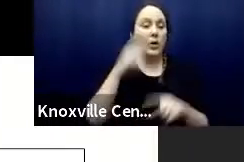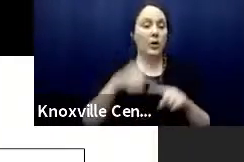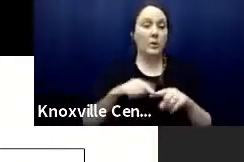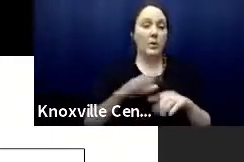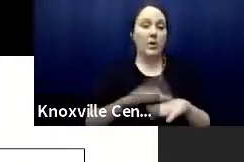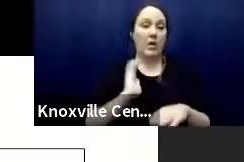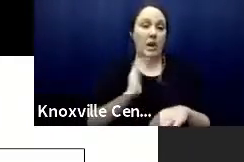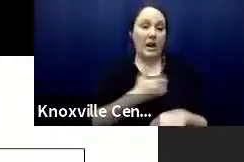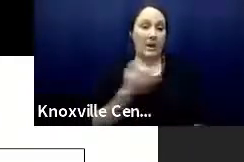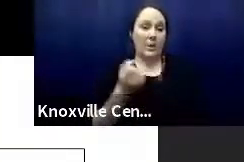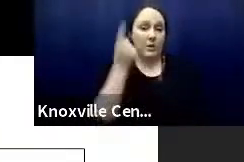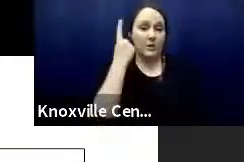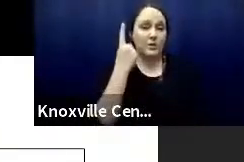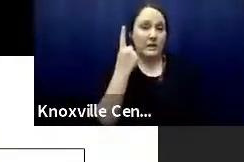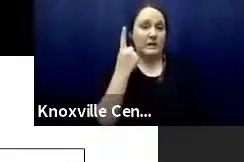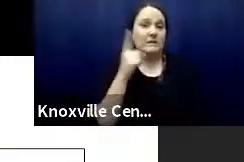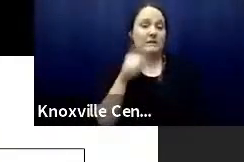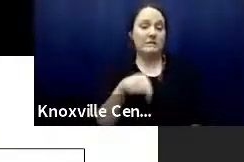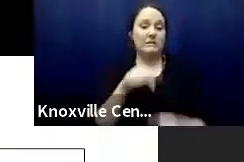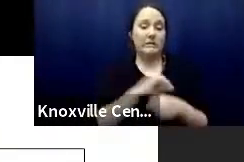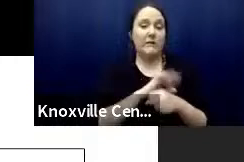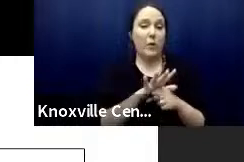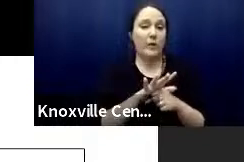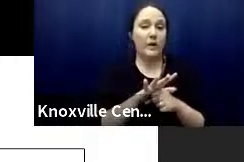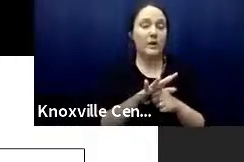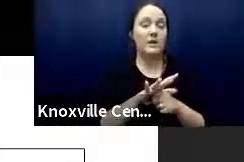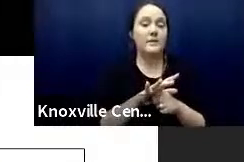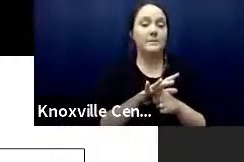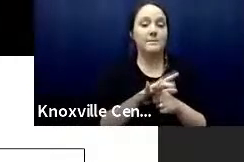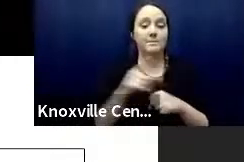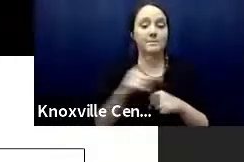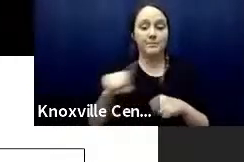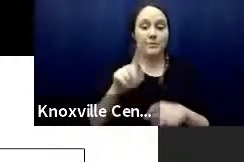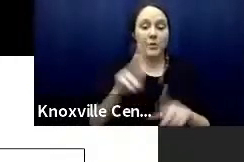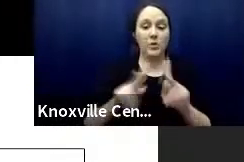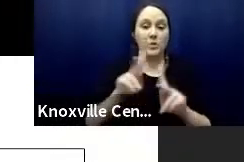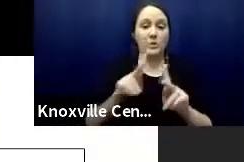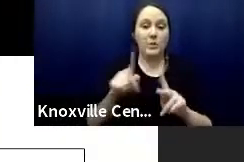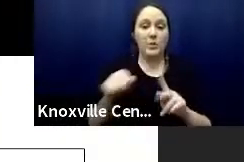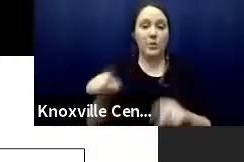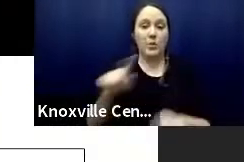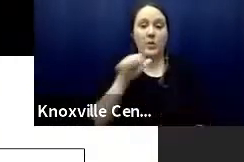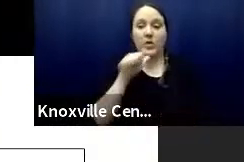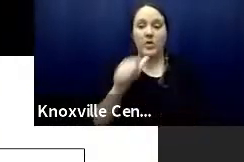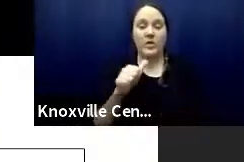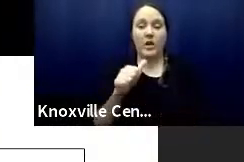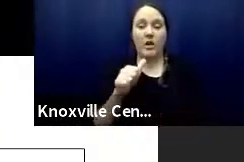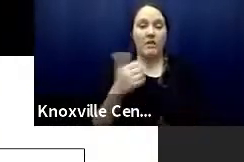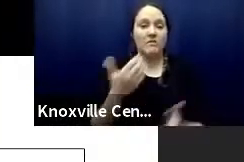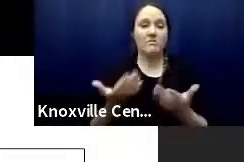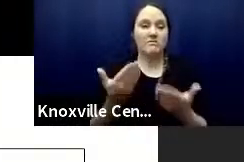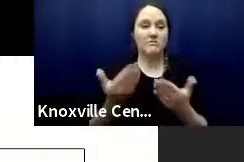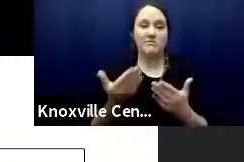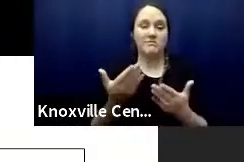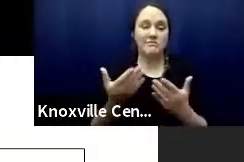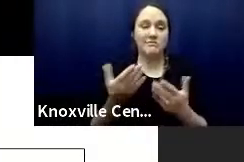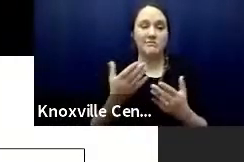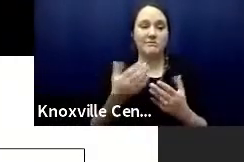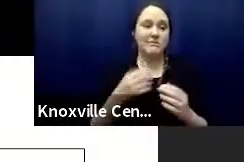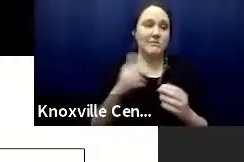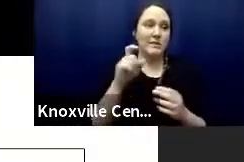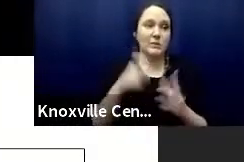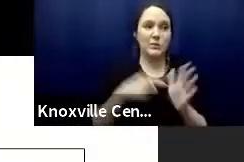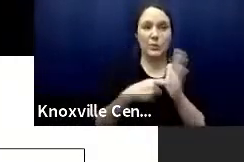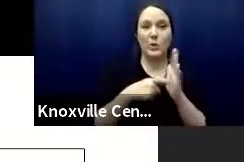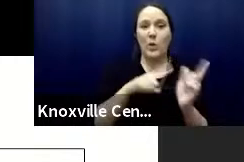this virus to date, those people are not particularly likely to generate